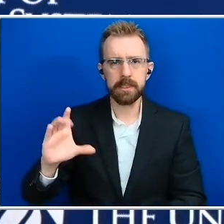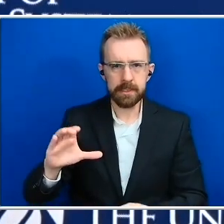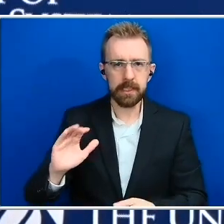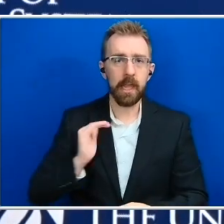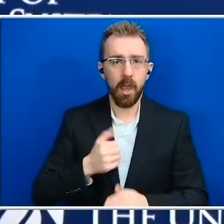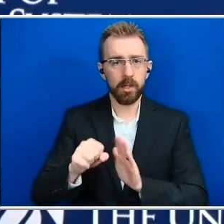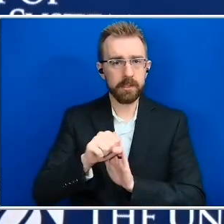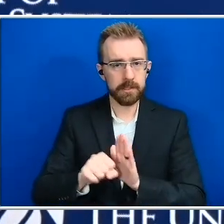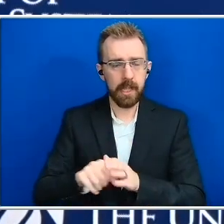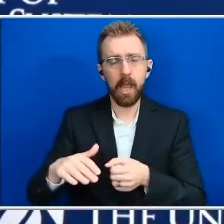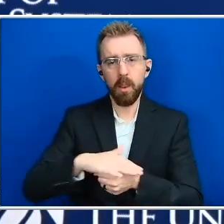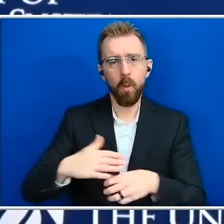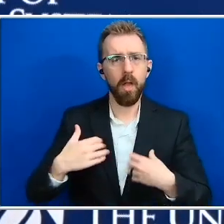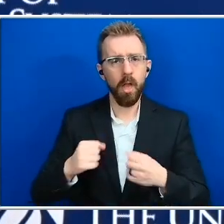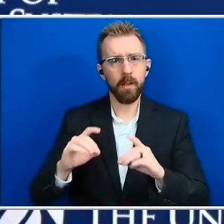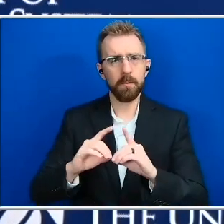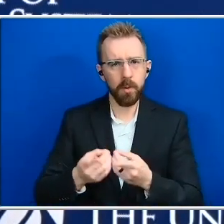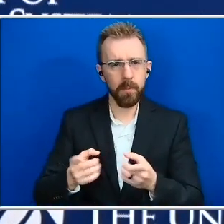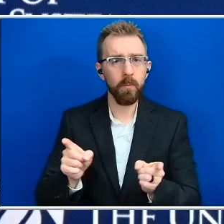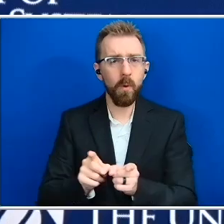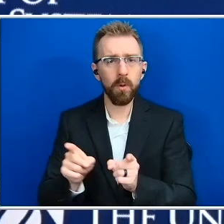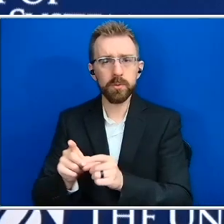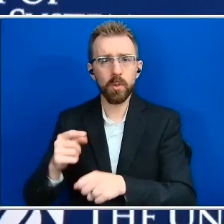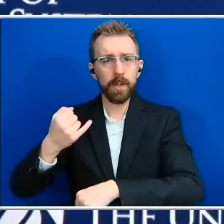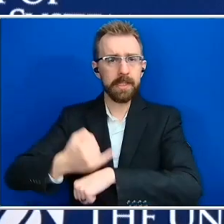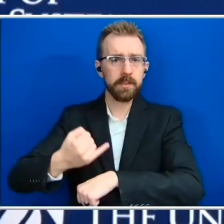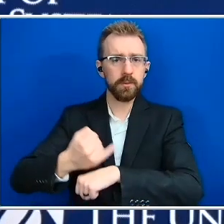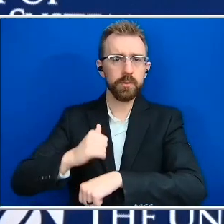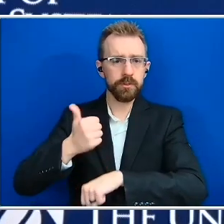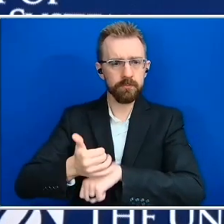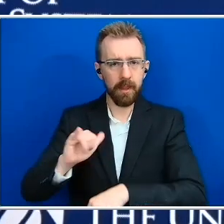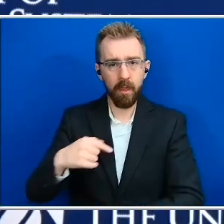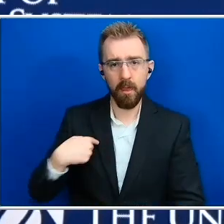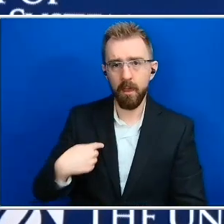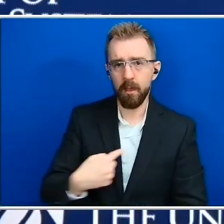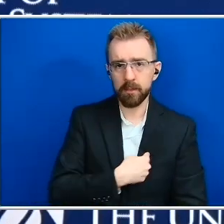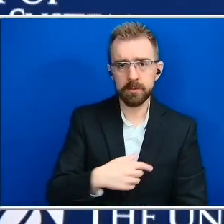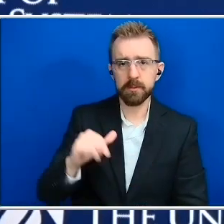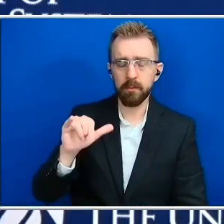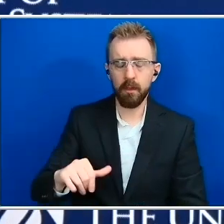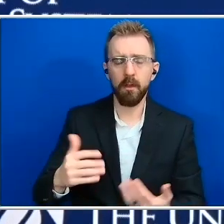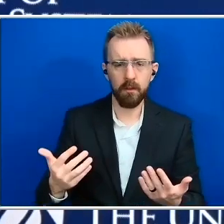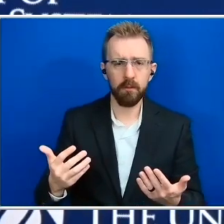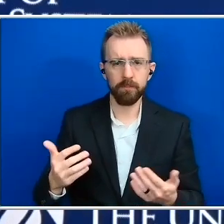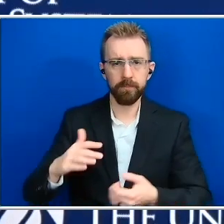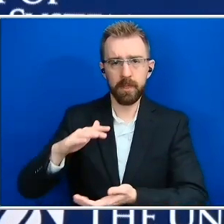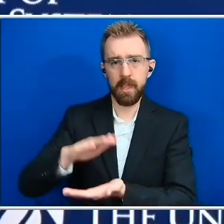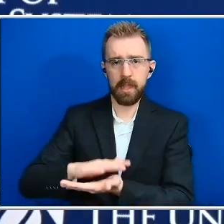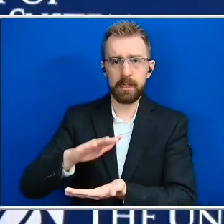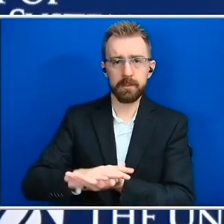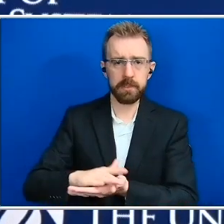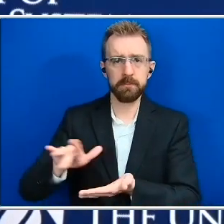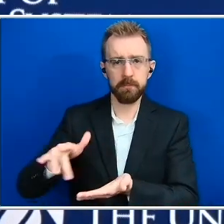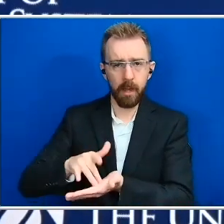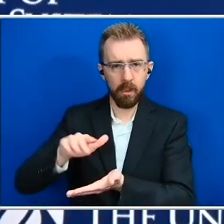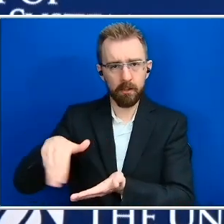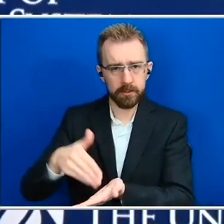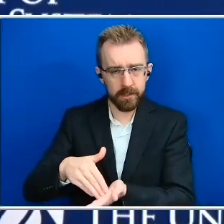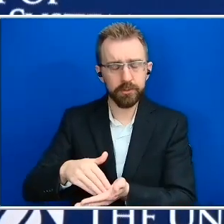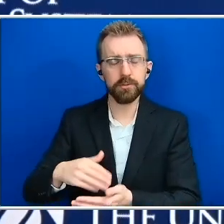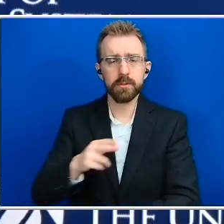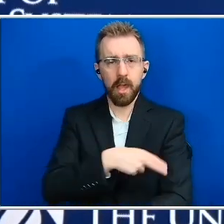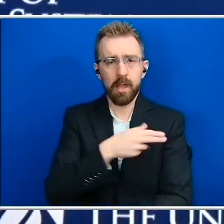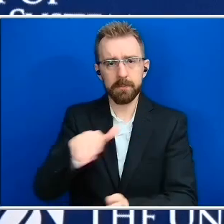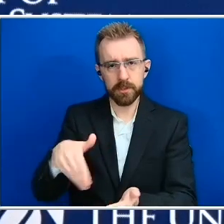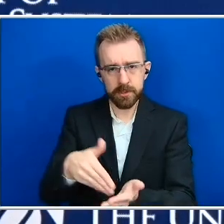departments, but also institutions like we are that are academic medical centers, hospitals, and people who dedicate